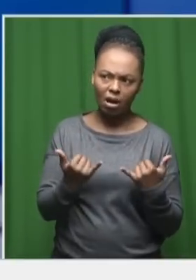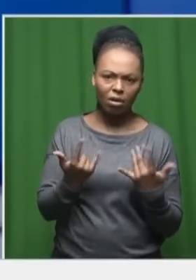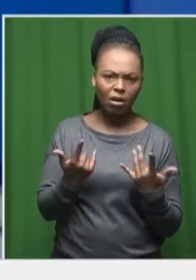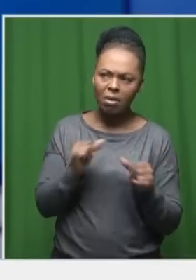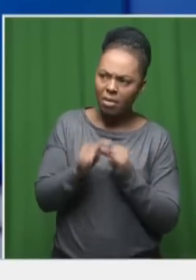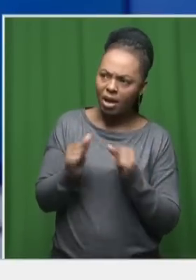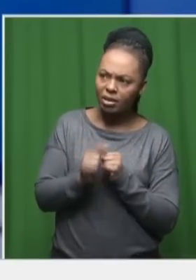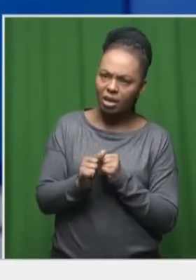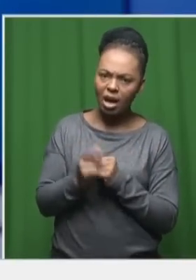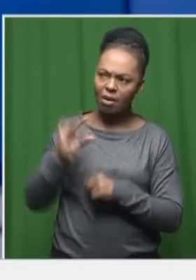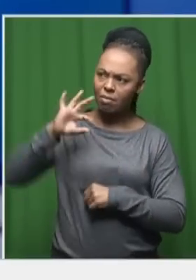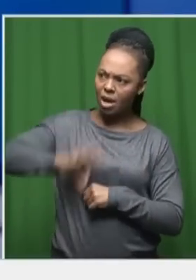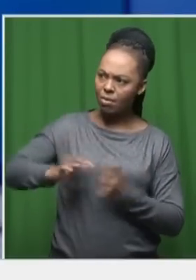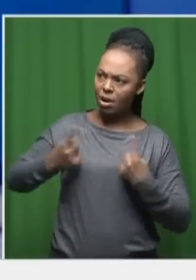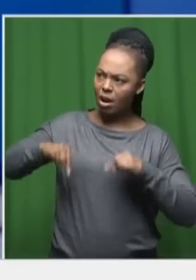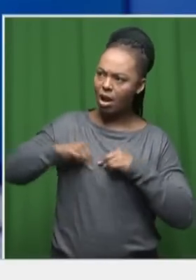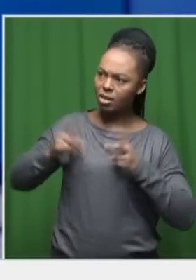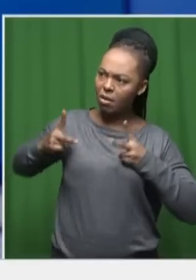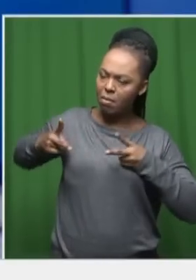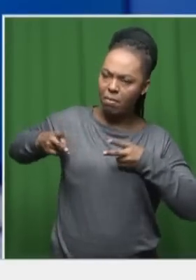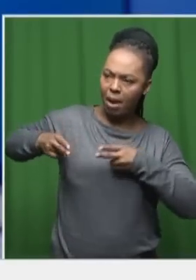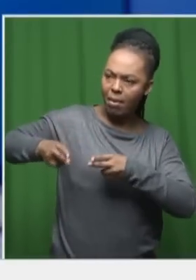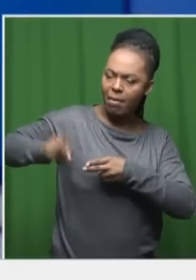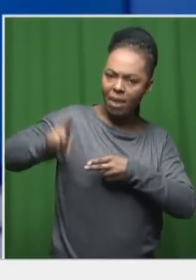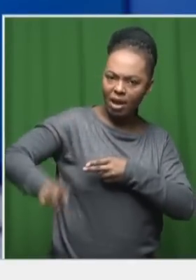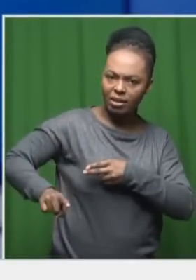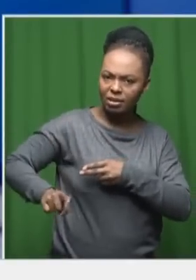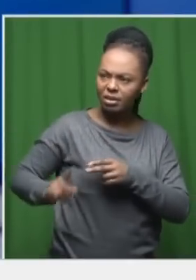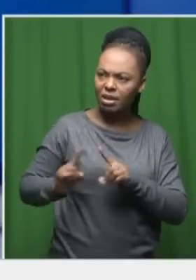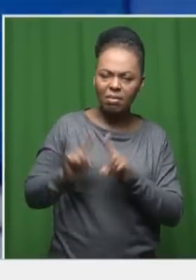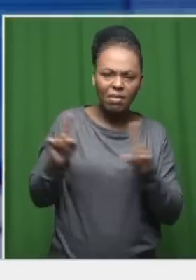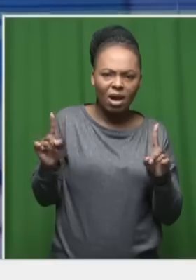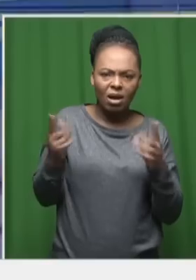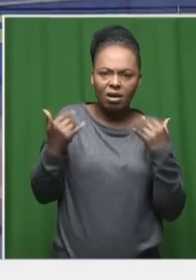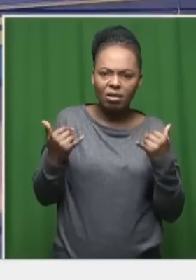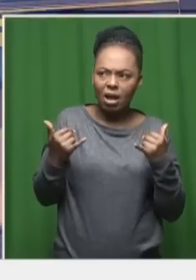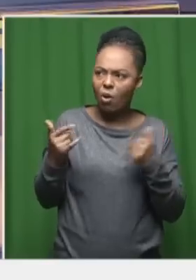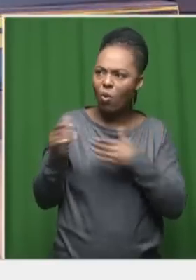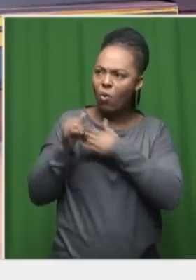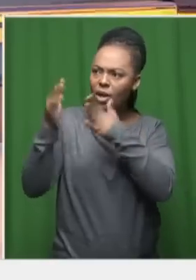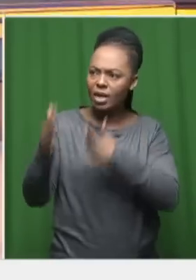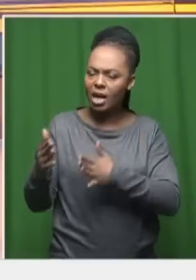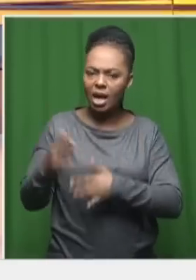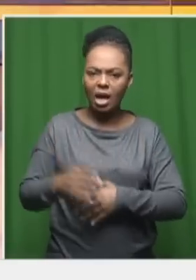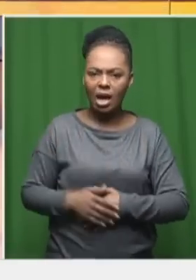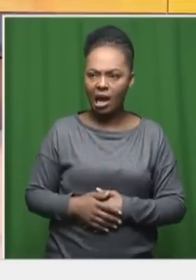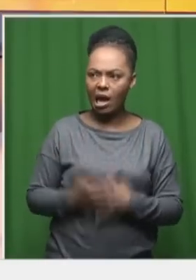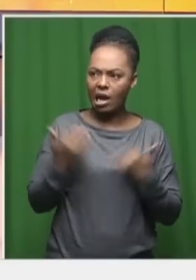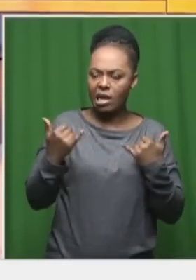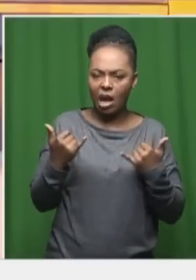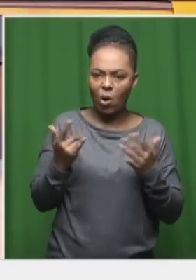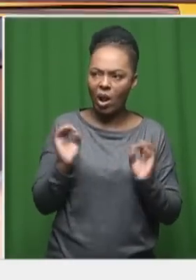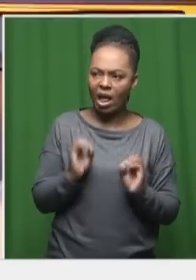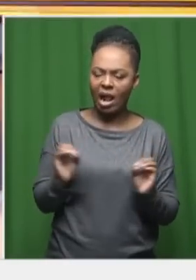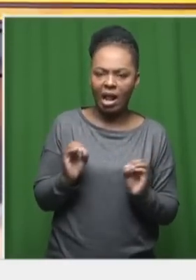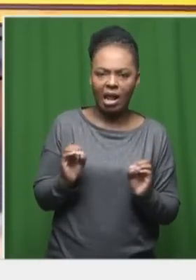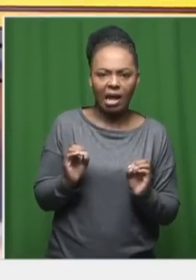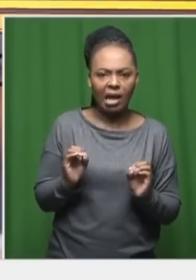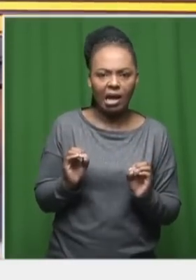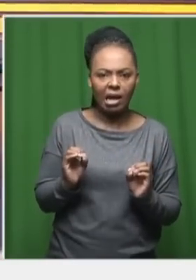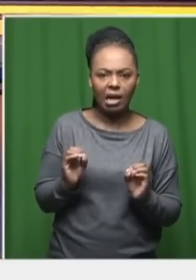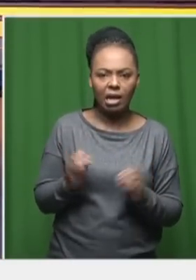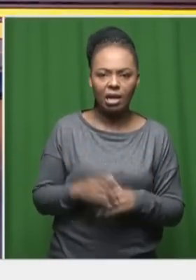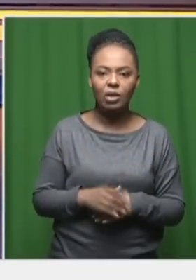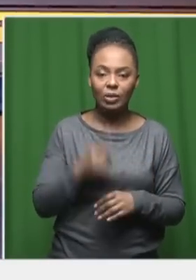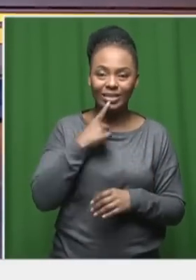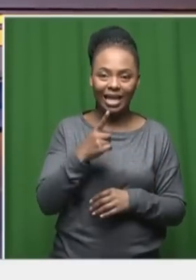cutting back? Why does there have to be an outcry for leaders to respond to these things? I like the way you term the term